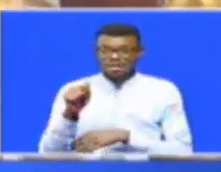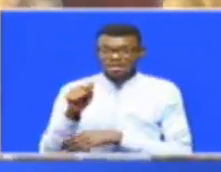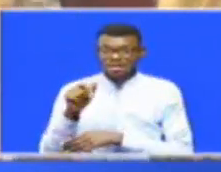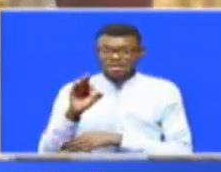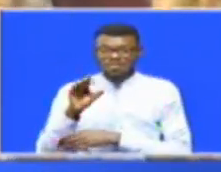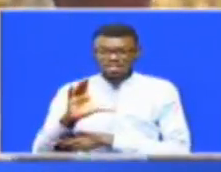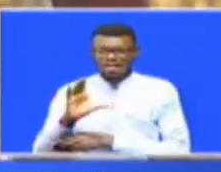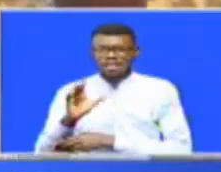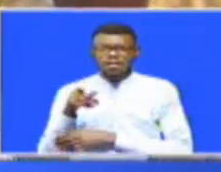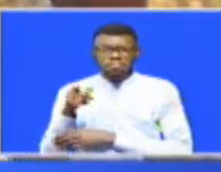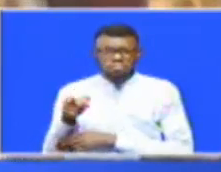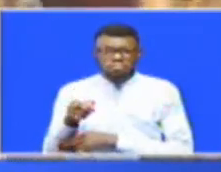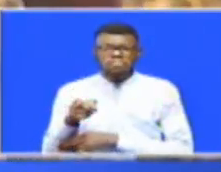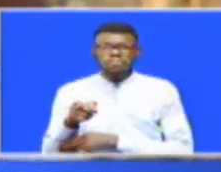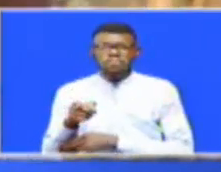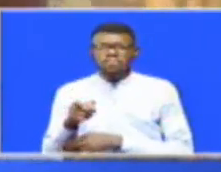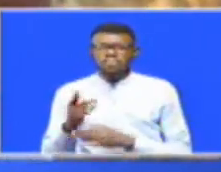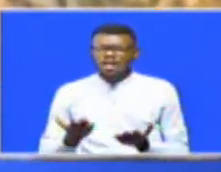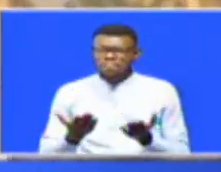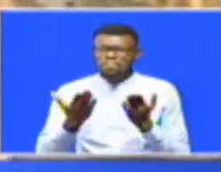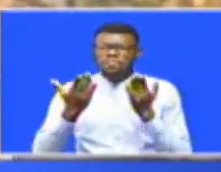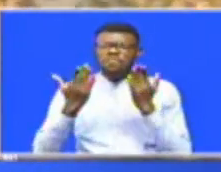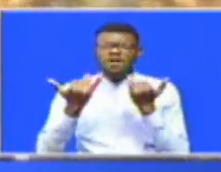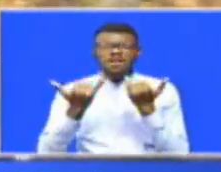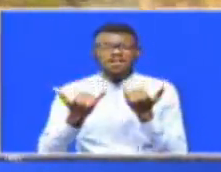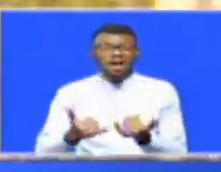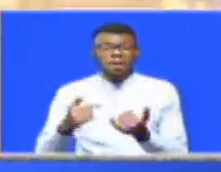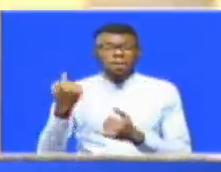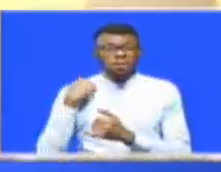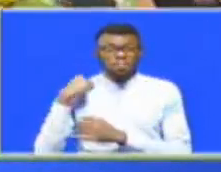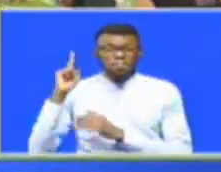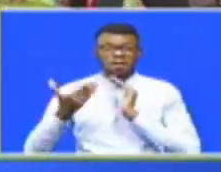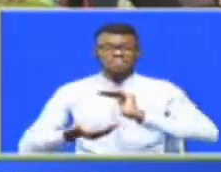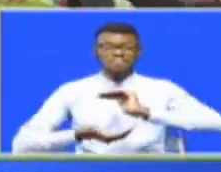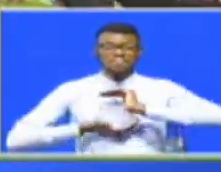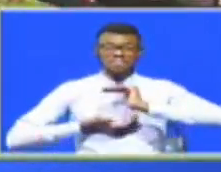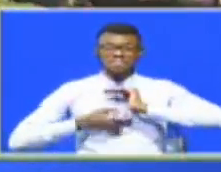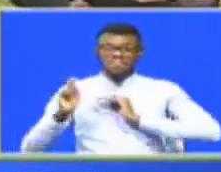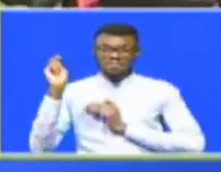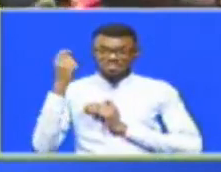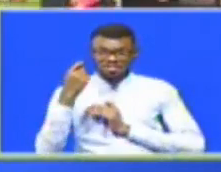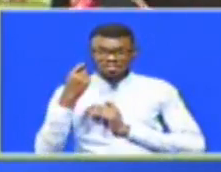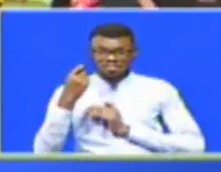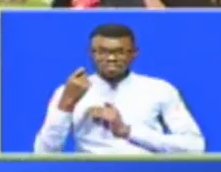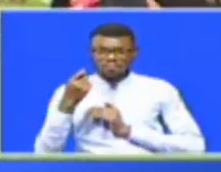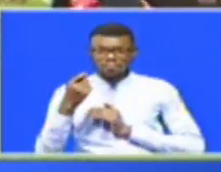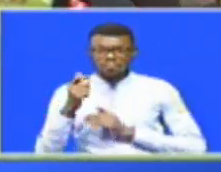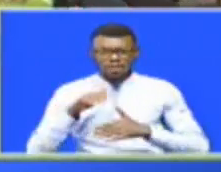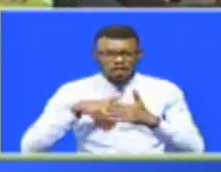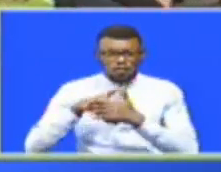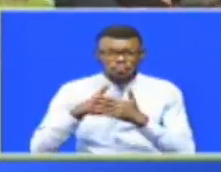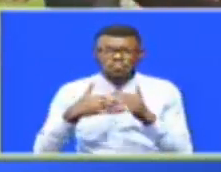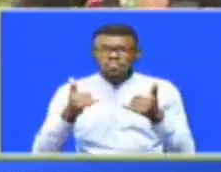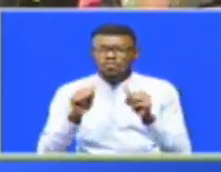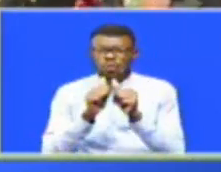play he forced his way up to cement his role as a first-choice keeper. On the pitch, he has been a commanding figure